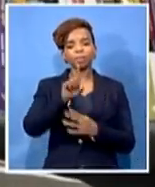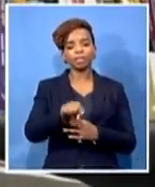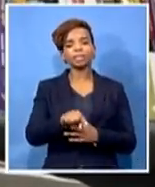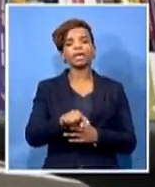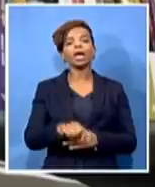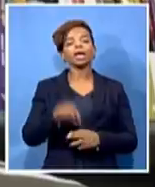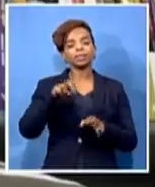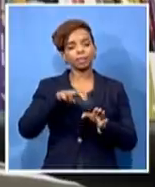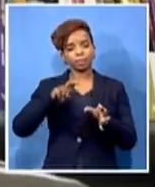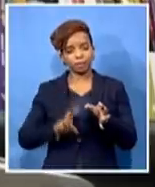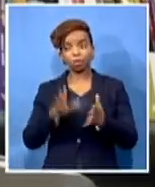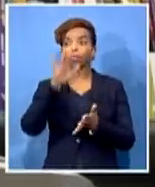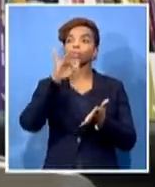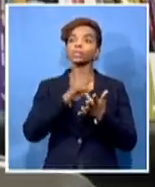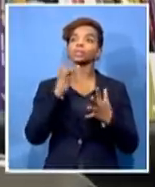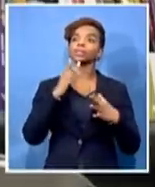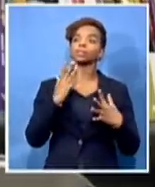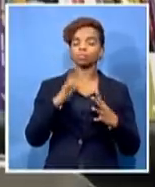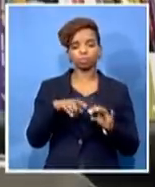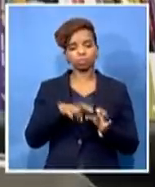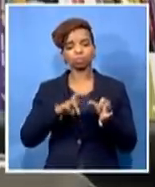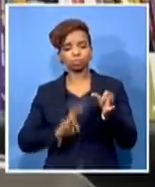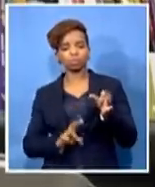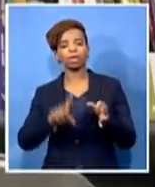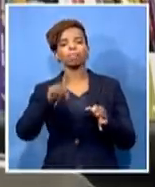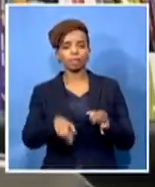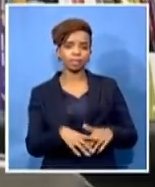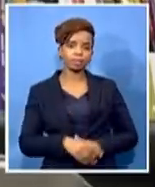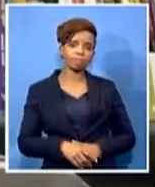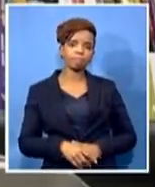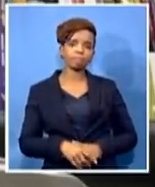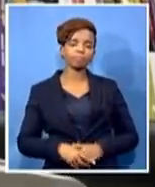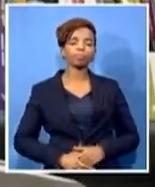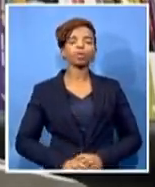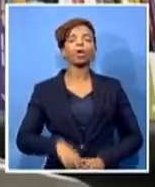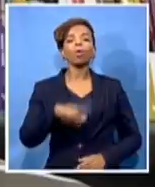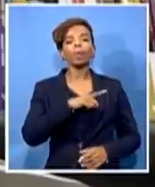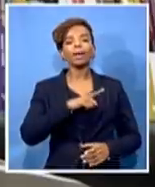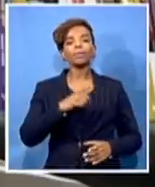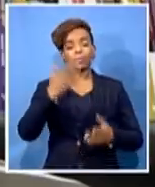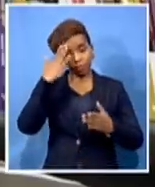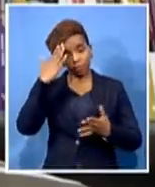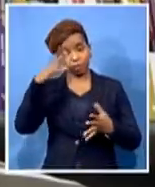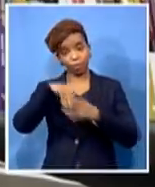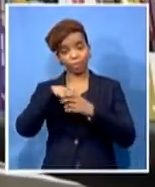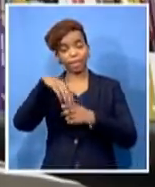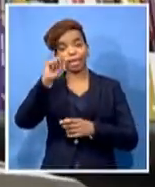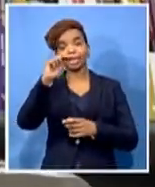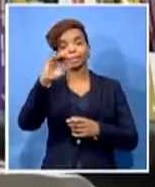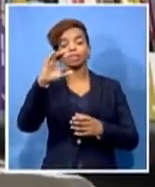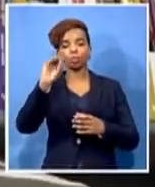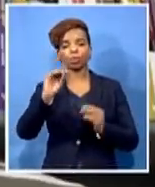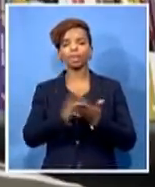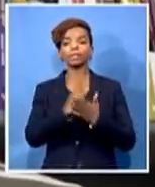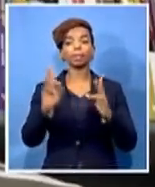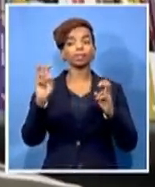the ANC, you have got those who do not want this matter to be discussed. You have got those that have benefited out of